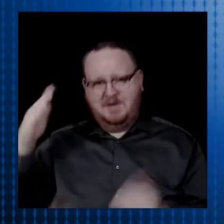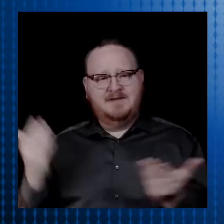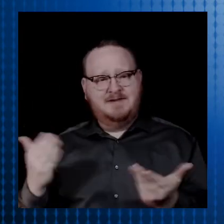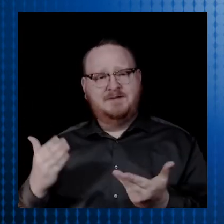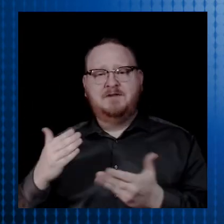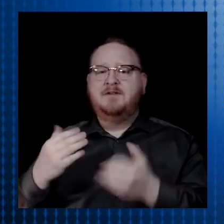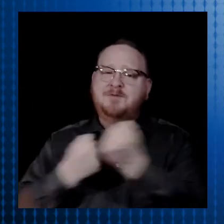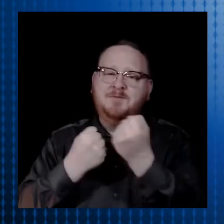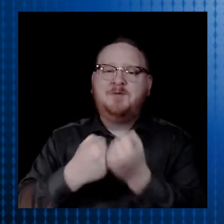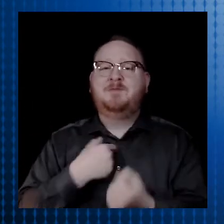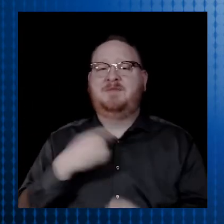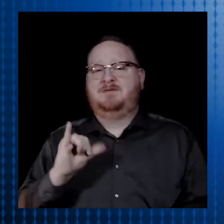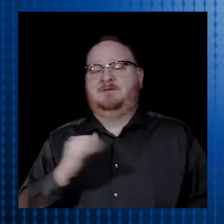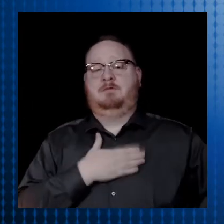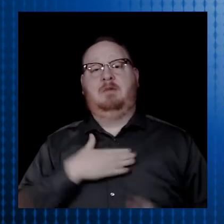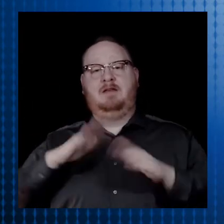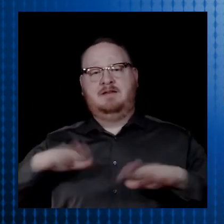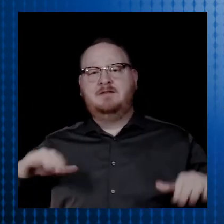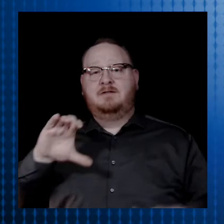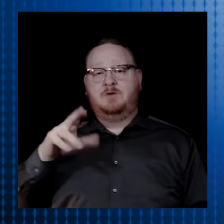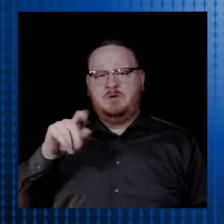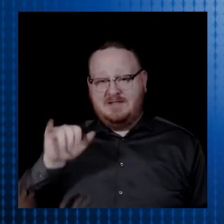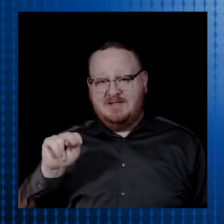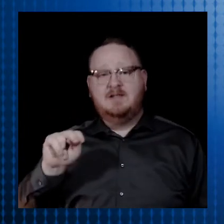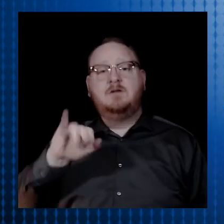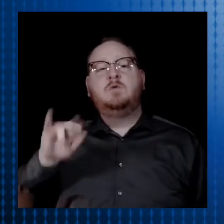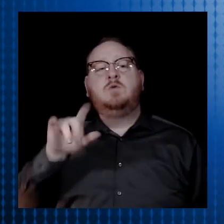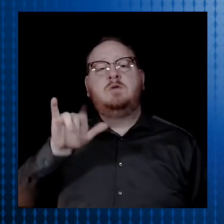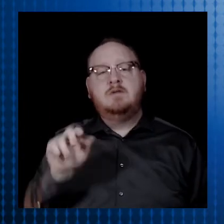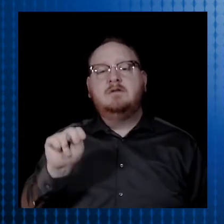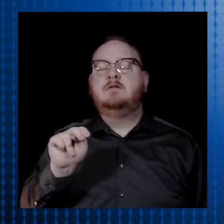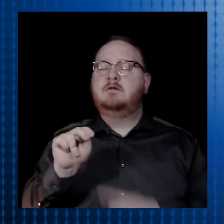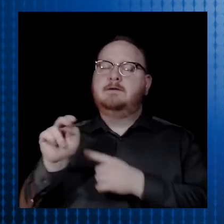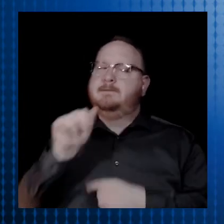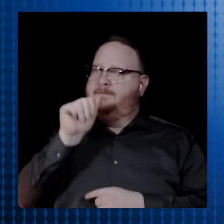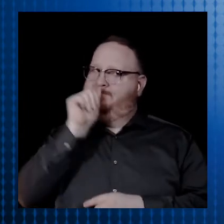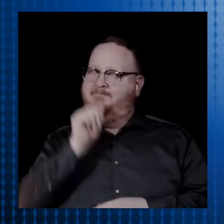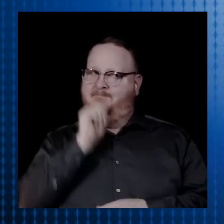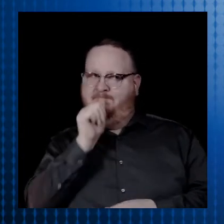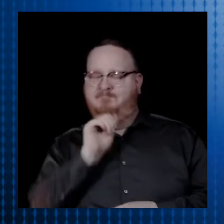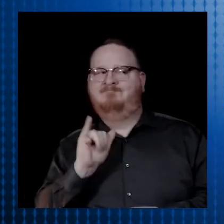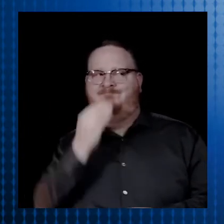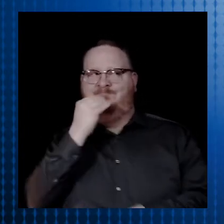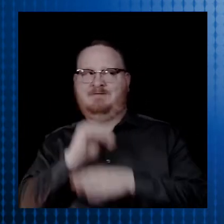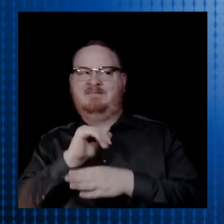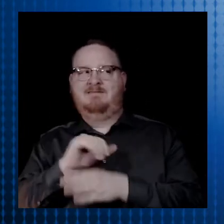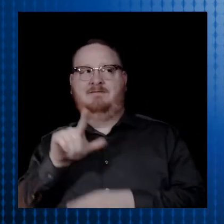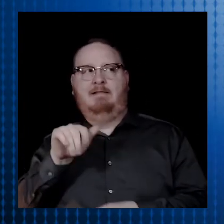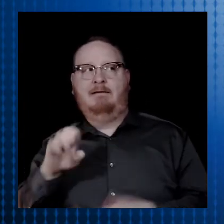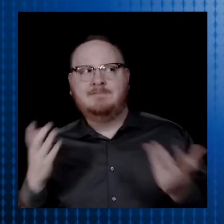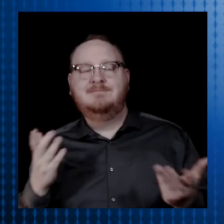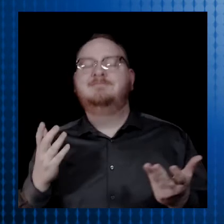supportive of me. My own children, Cristian and Julian, who have tolerated dinners late on the table and me taking